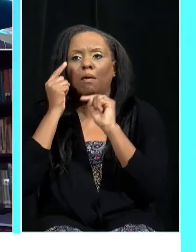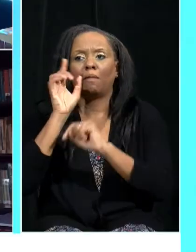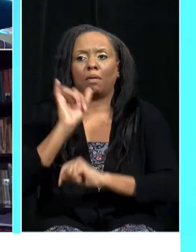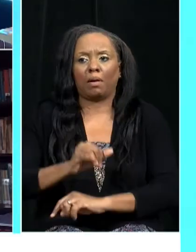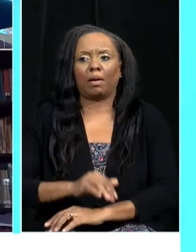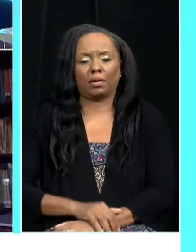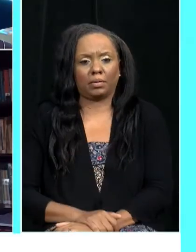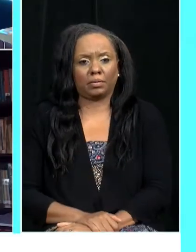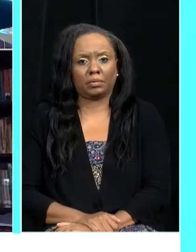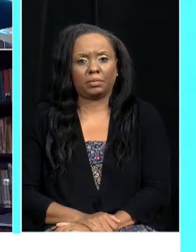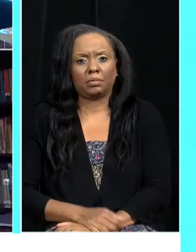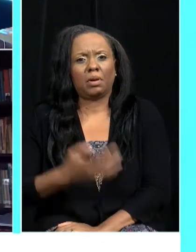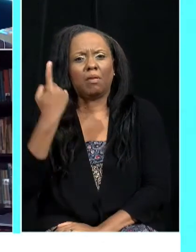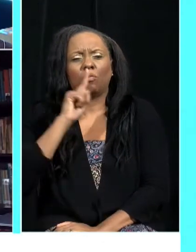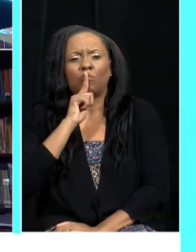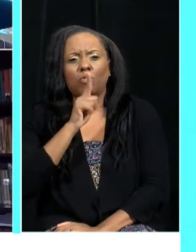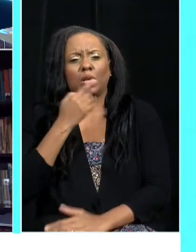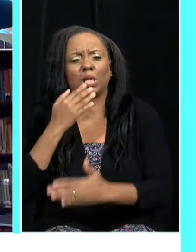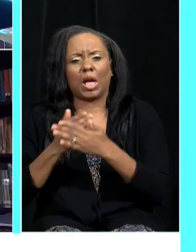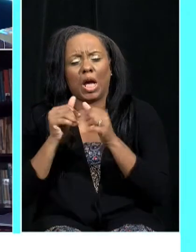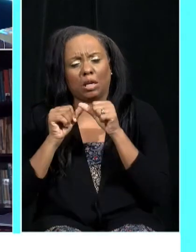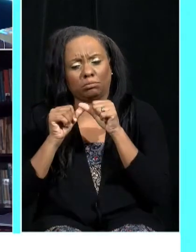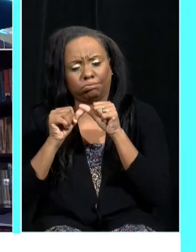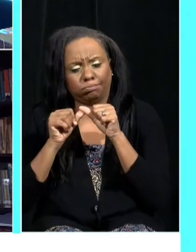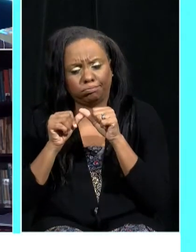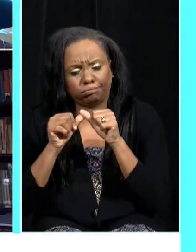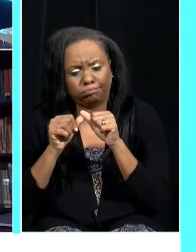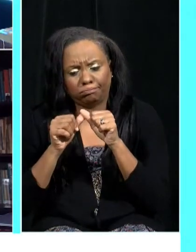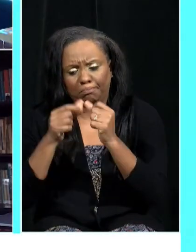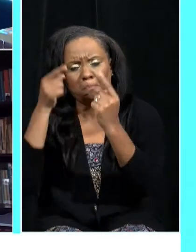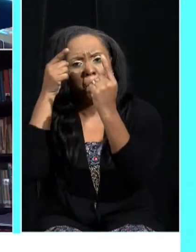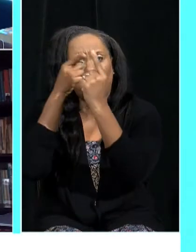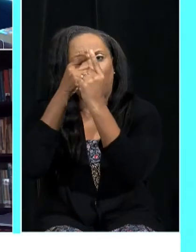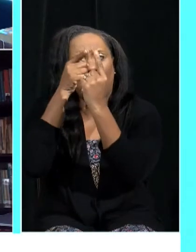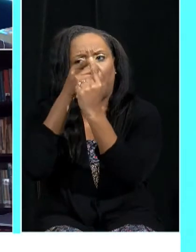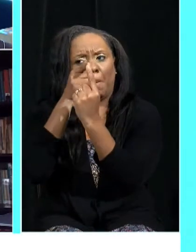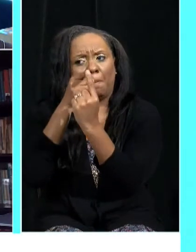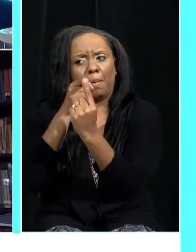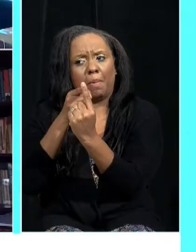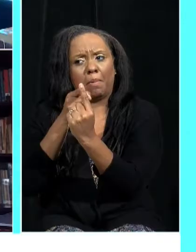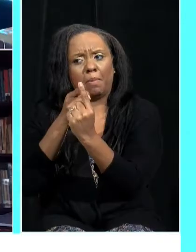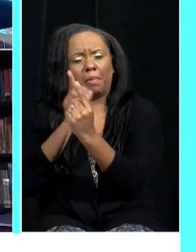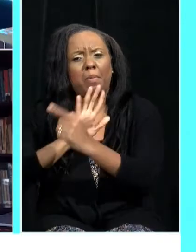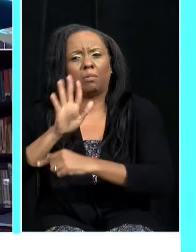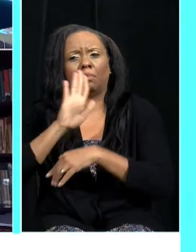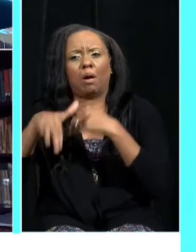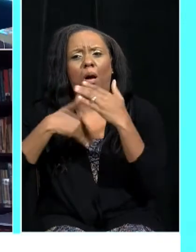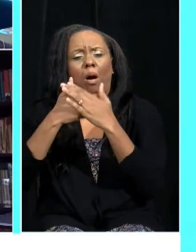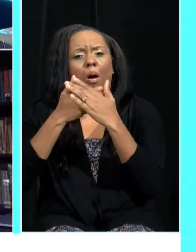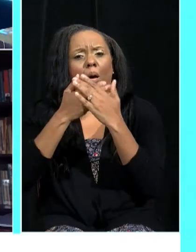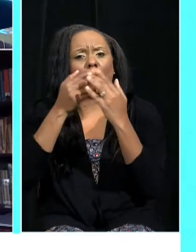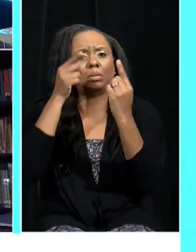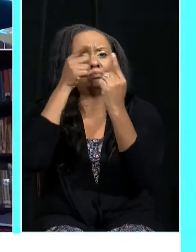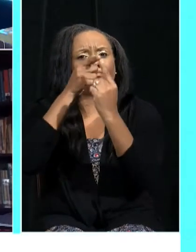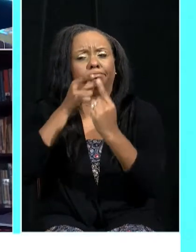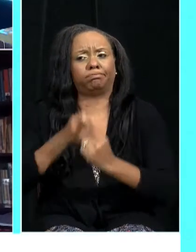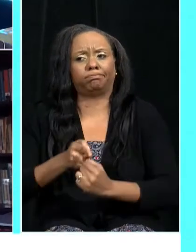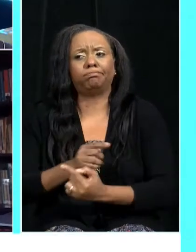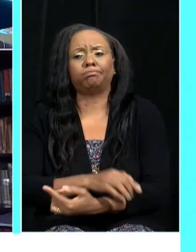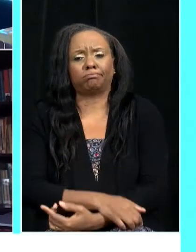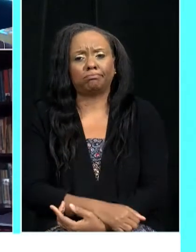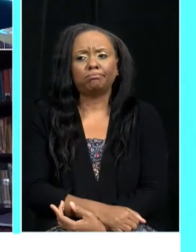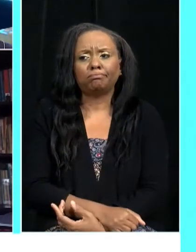program, have consistently met or exceeded pretty much all of the targets in the program, whether original